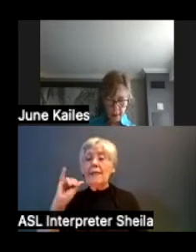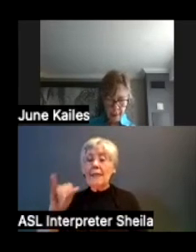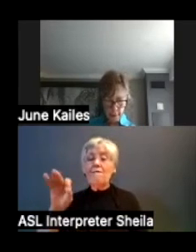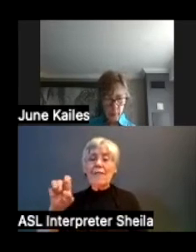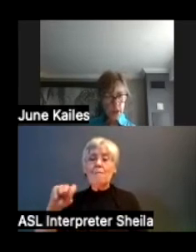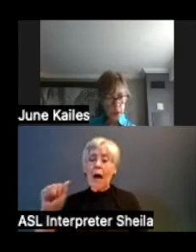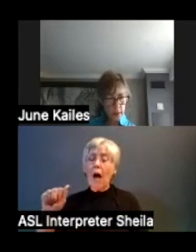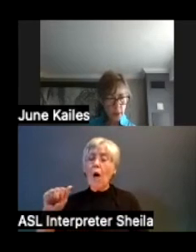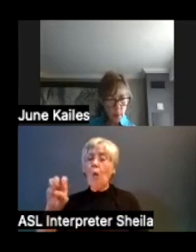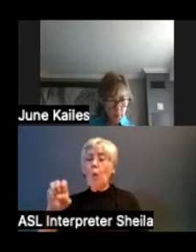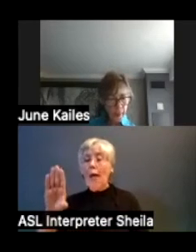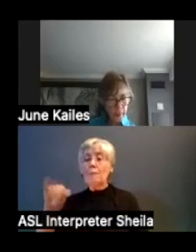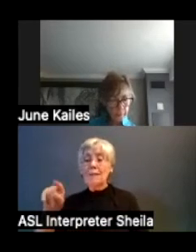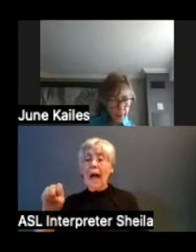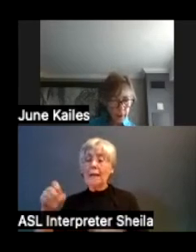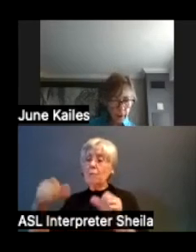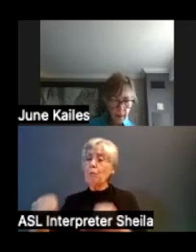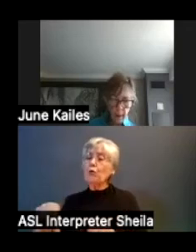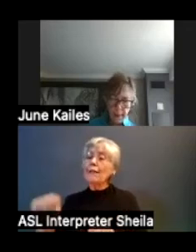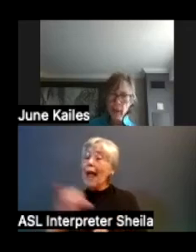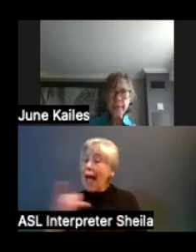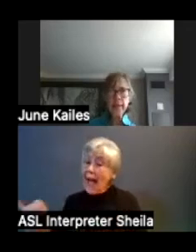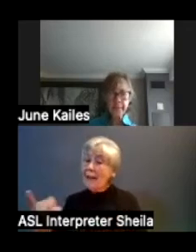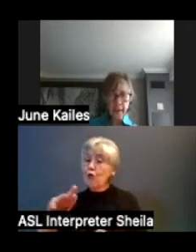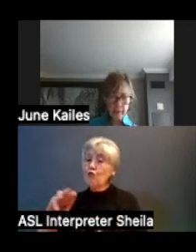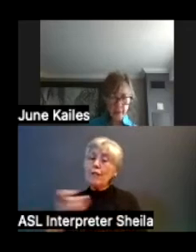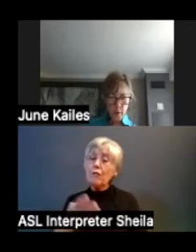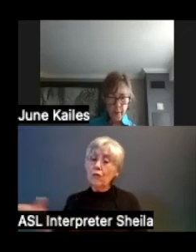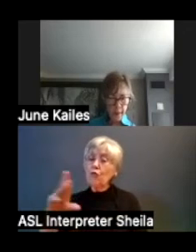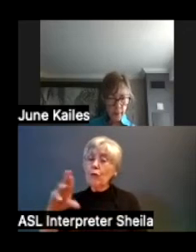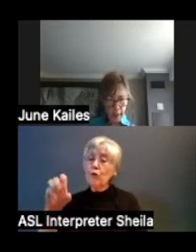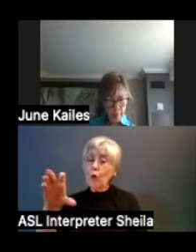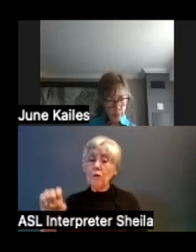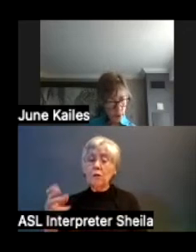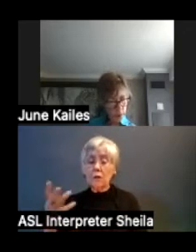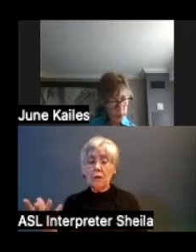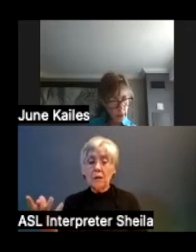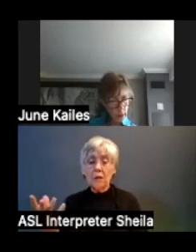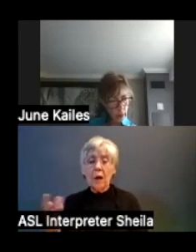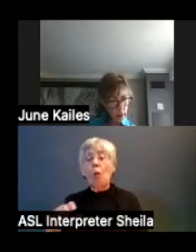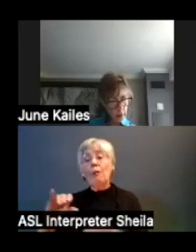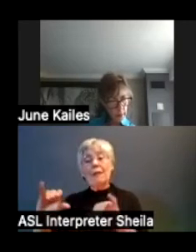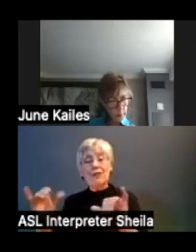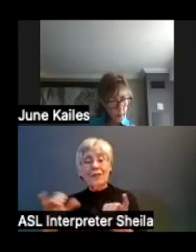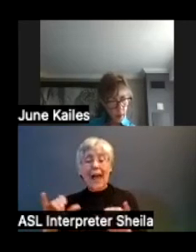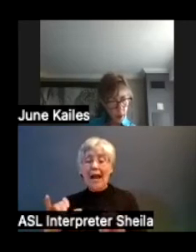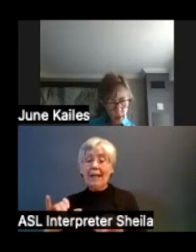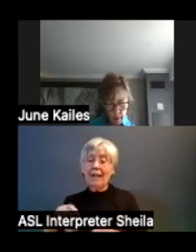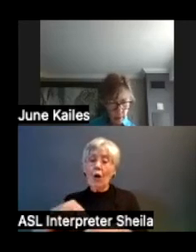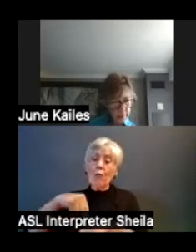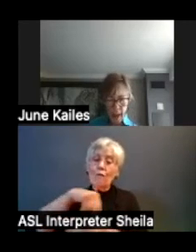posted as a resource. Well, that's like referring a layperson